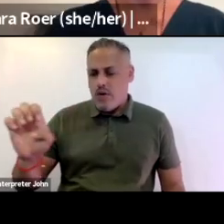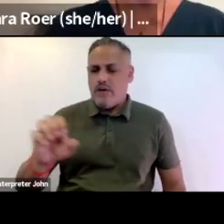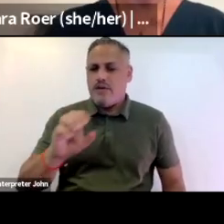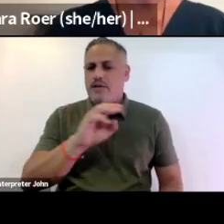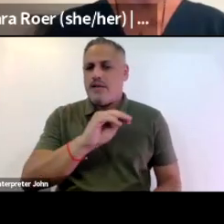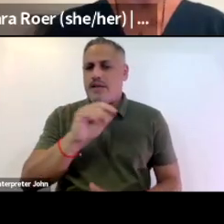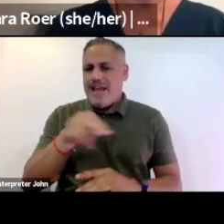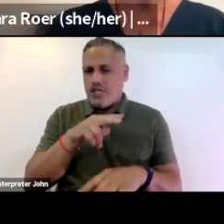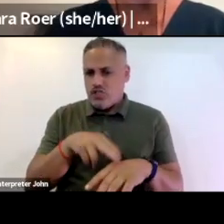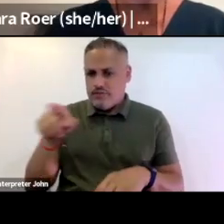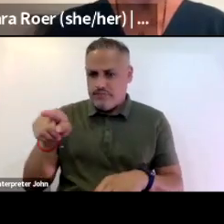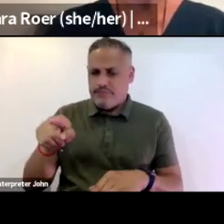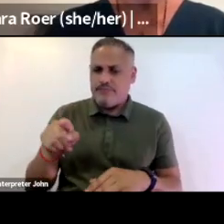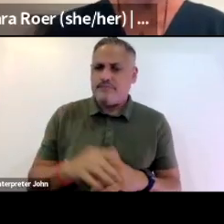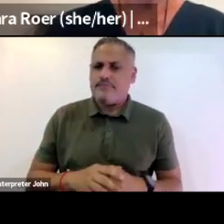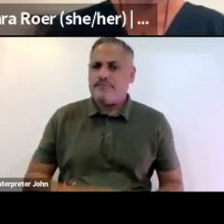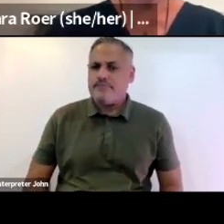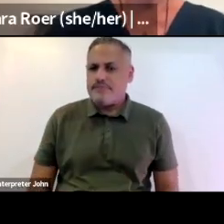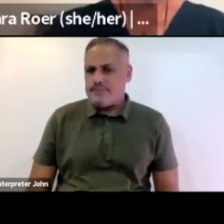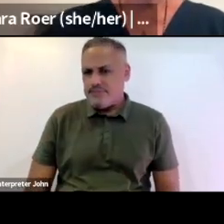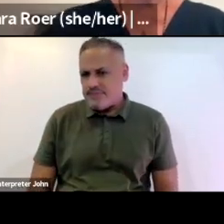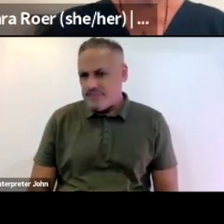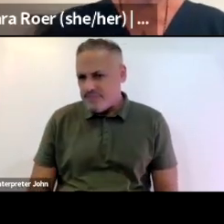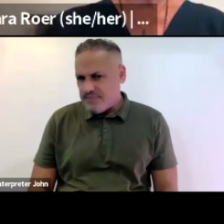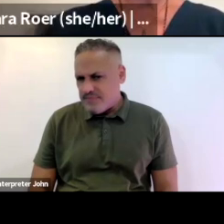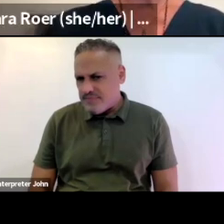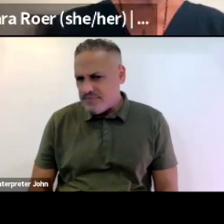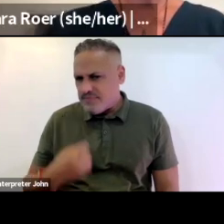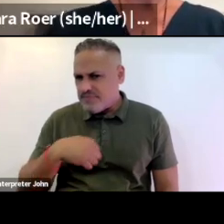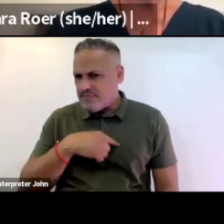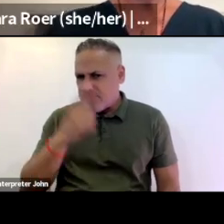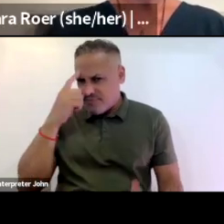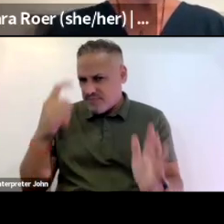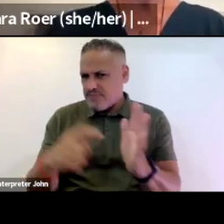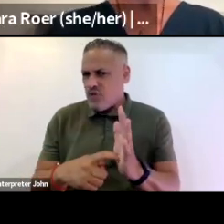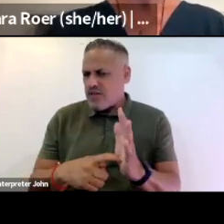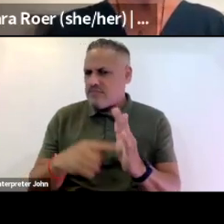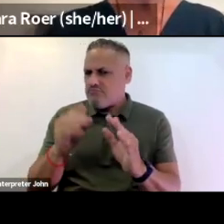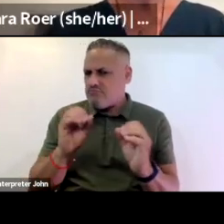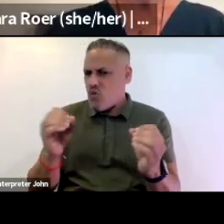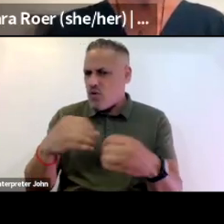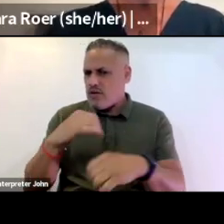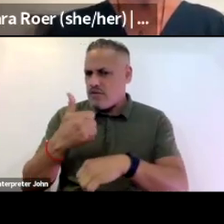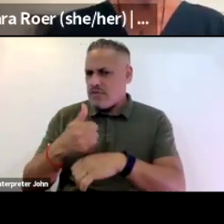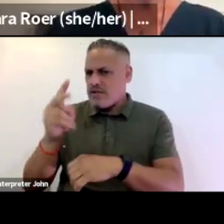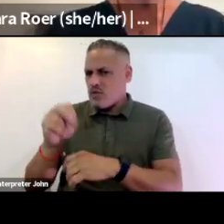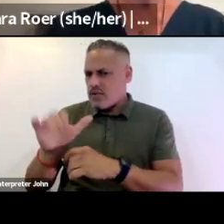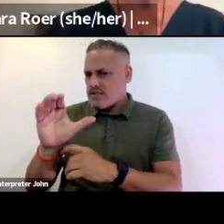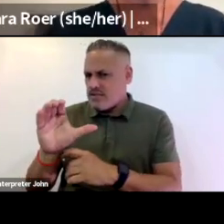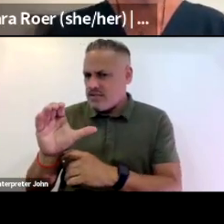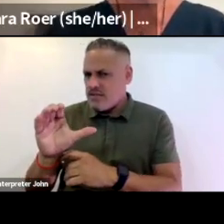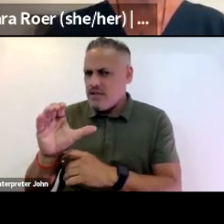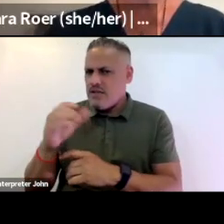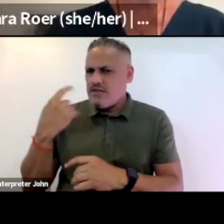Thames First Nation, Delaware of Six Nations. We recognize that as an organization based in NYC, we